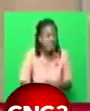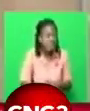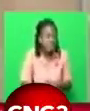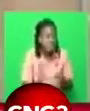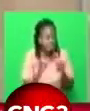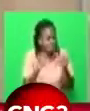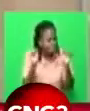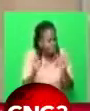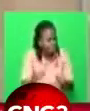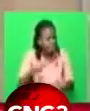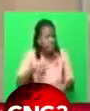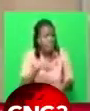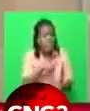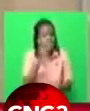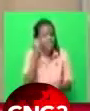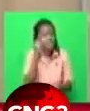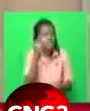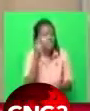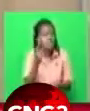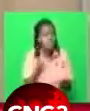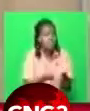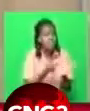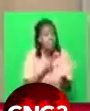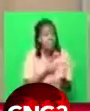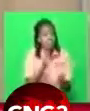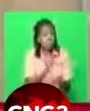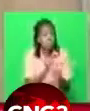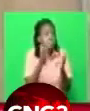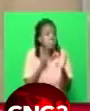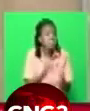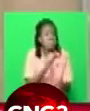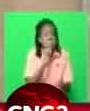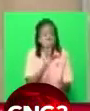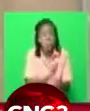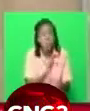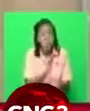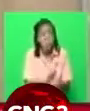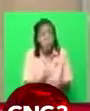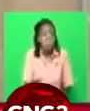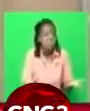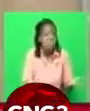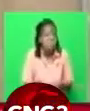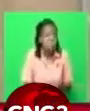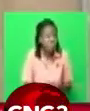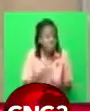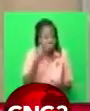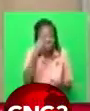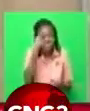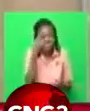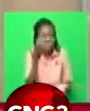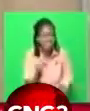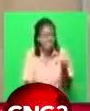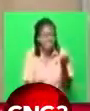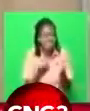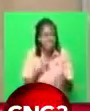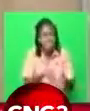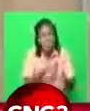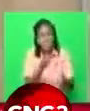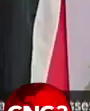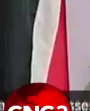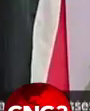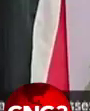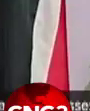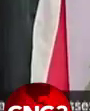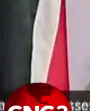the loss of productivity as a result of long commutes and traffic jams that could be debilitating and